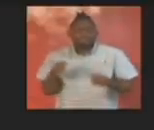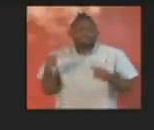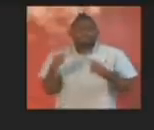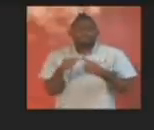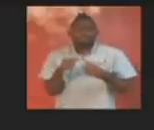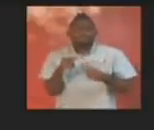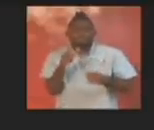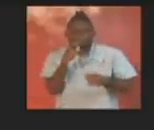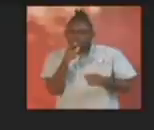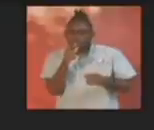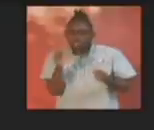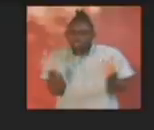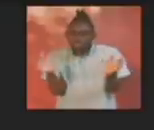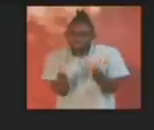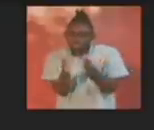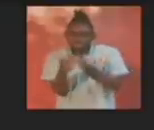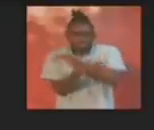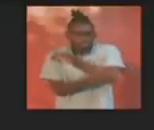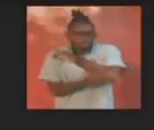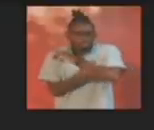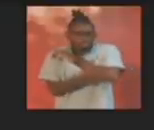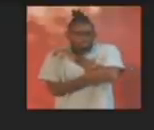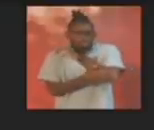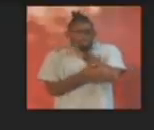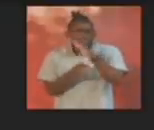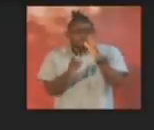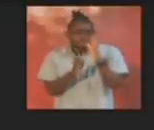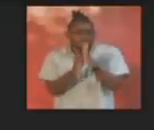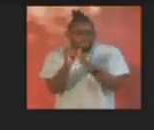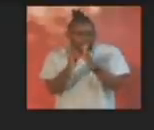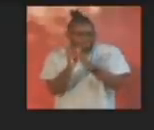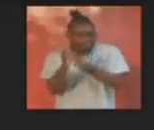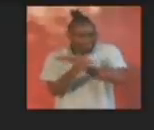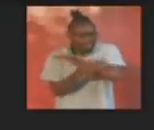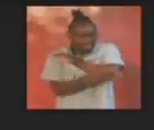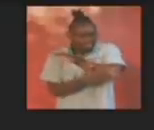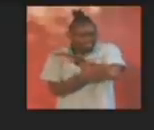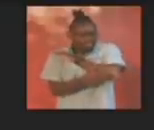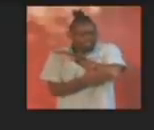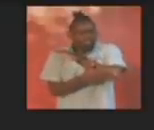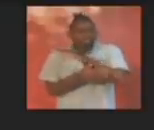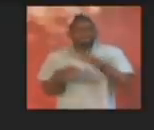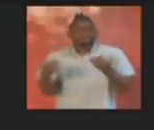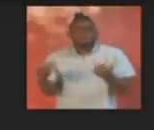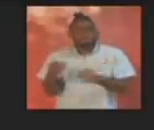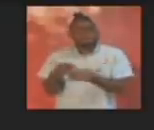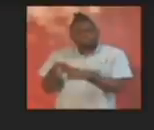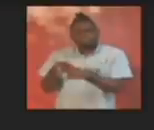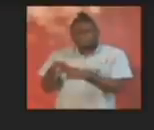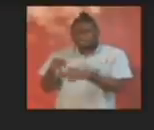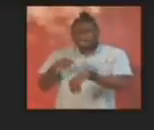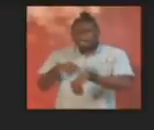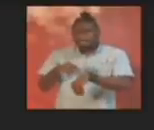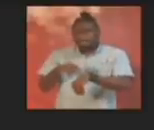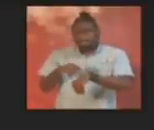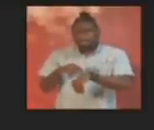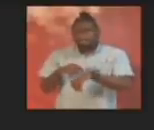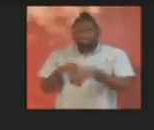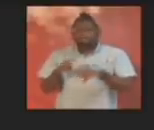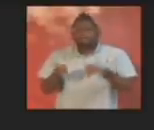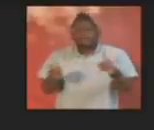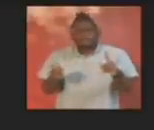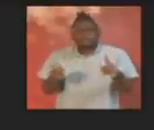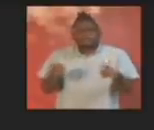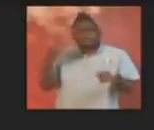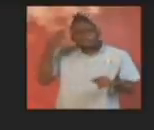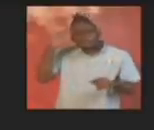countries. Well, you know, this is, okay, it's a temporary measure, but we have no idea what volume we're talking about. We